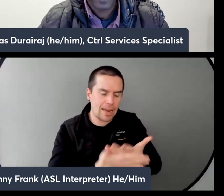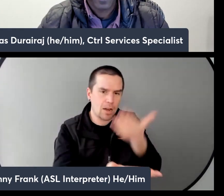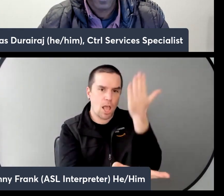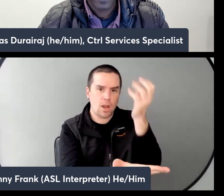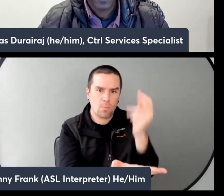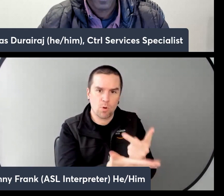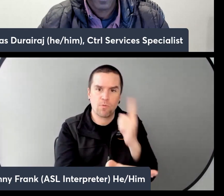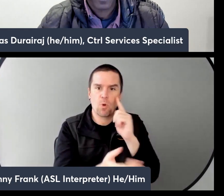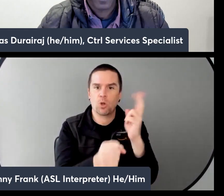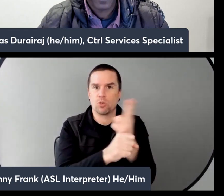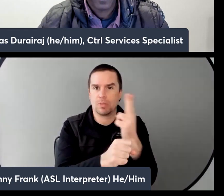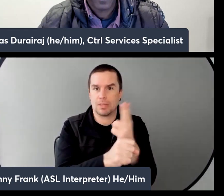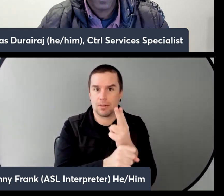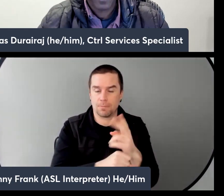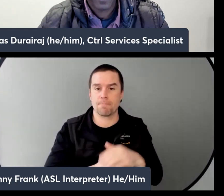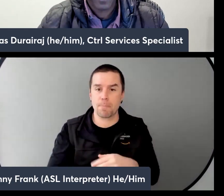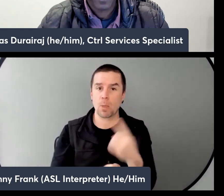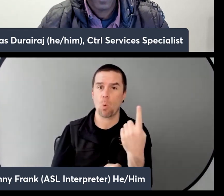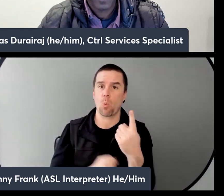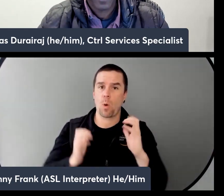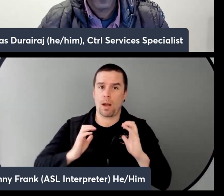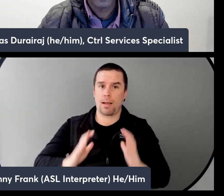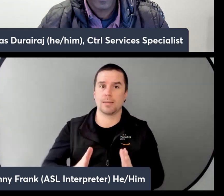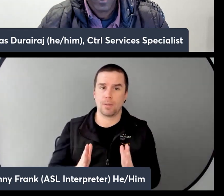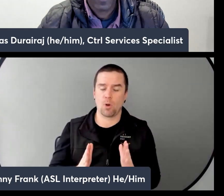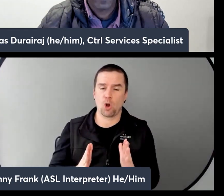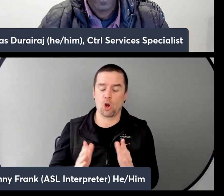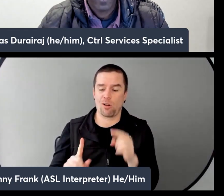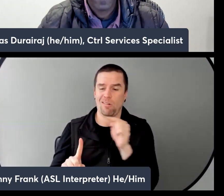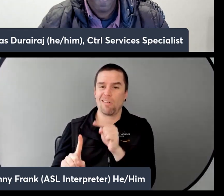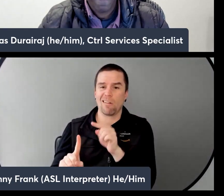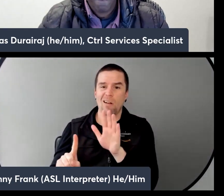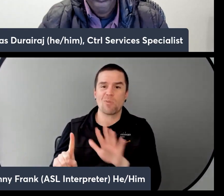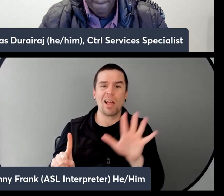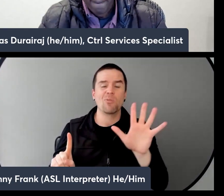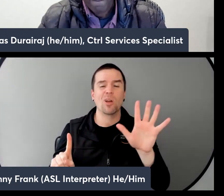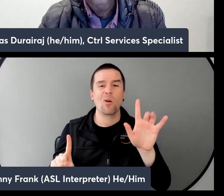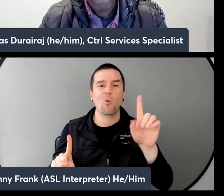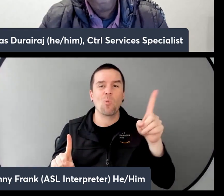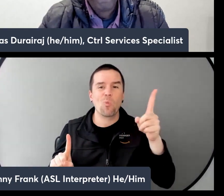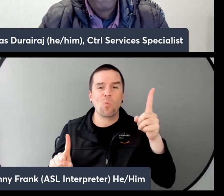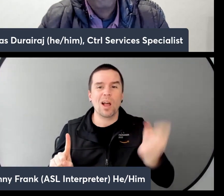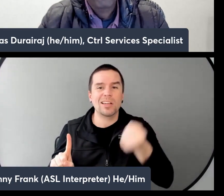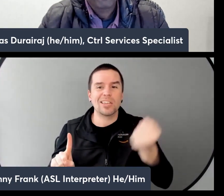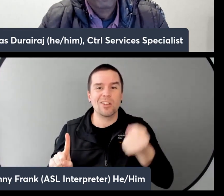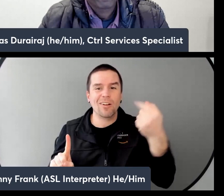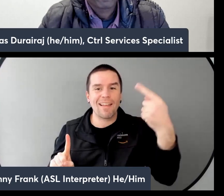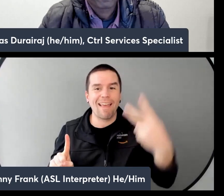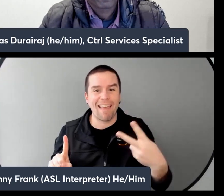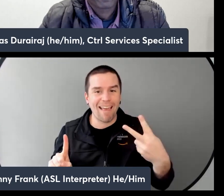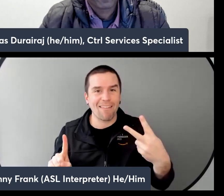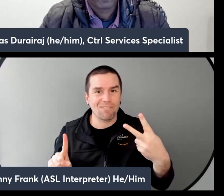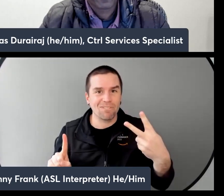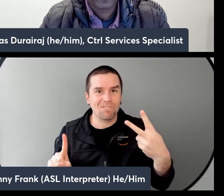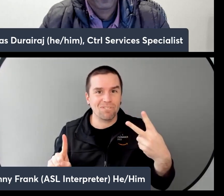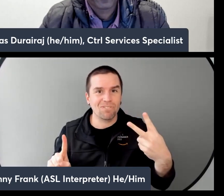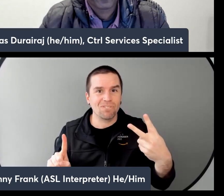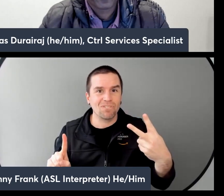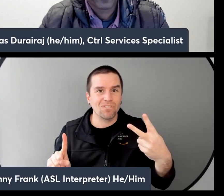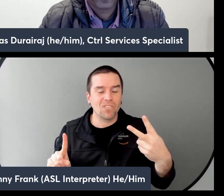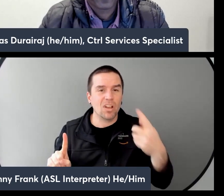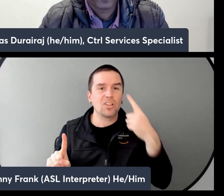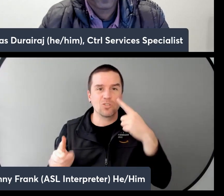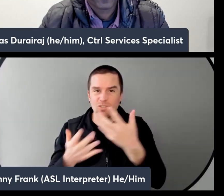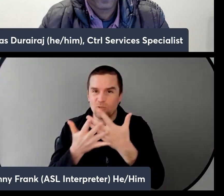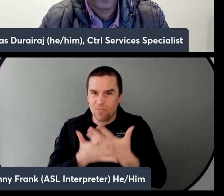of our customers took around 18 months to perform service due diligence of 24 services.